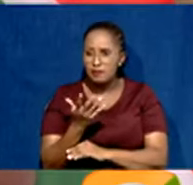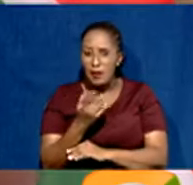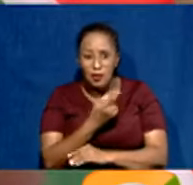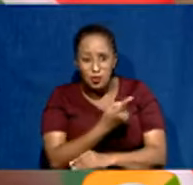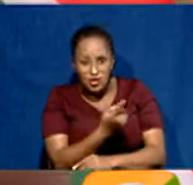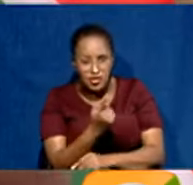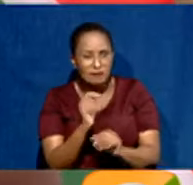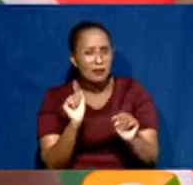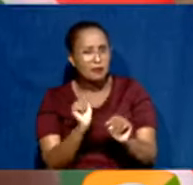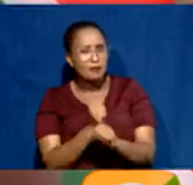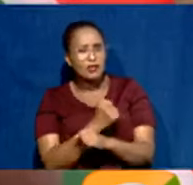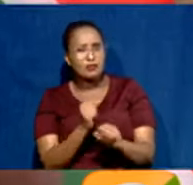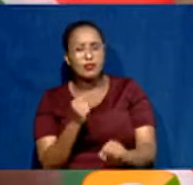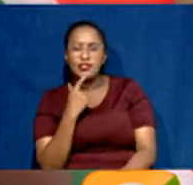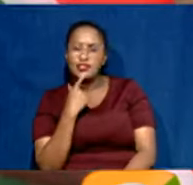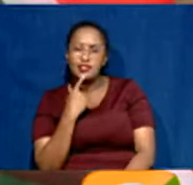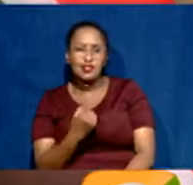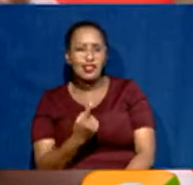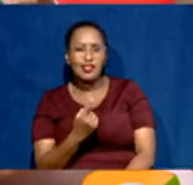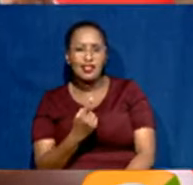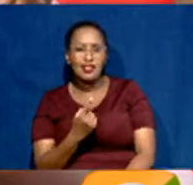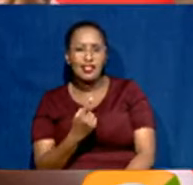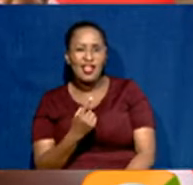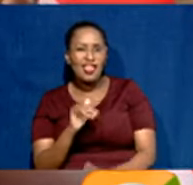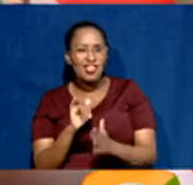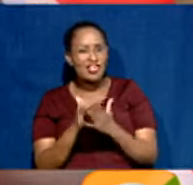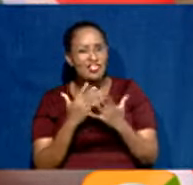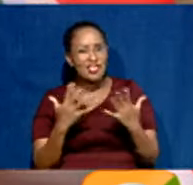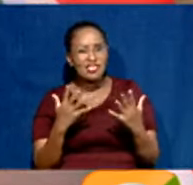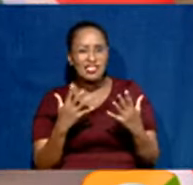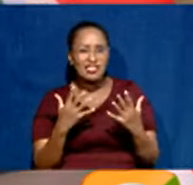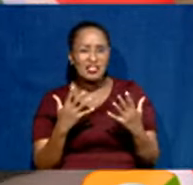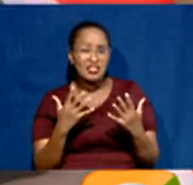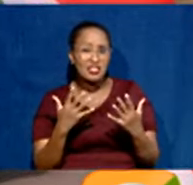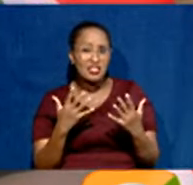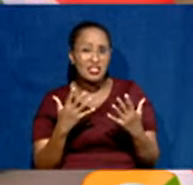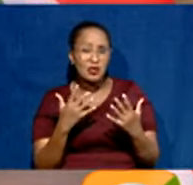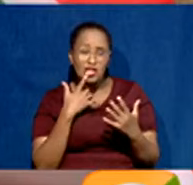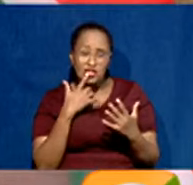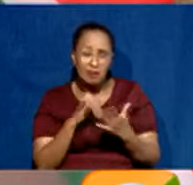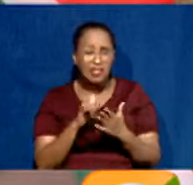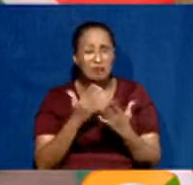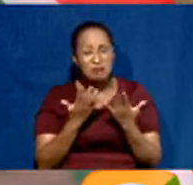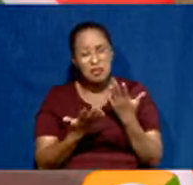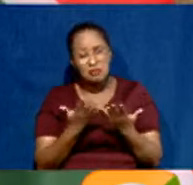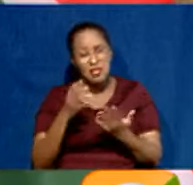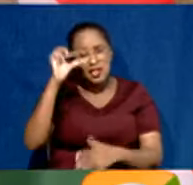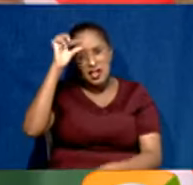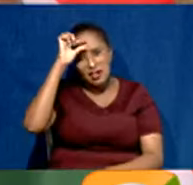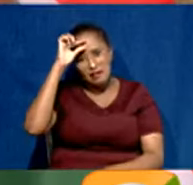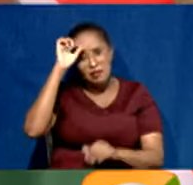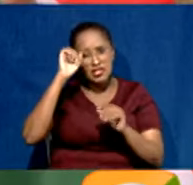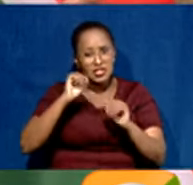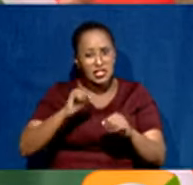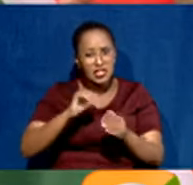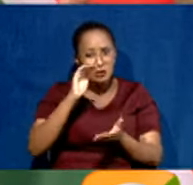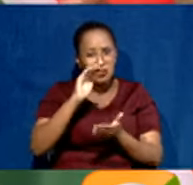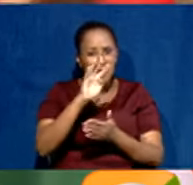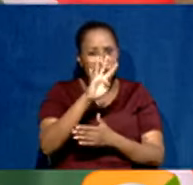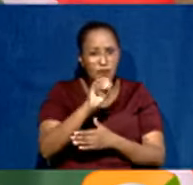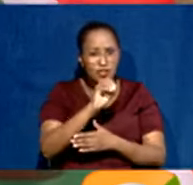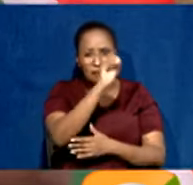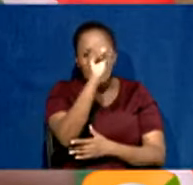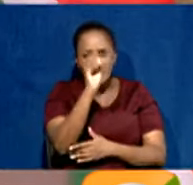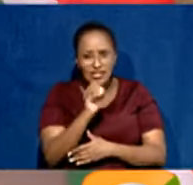you cannot say, it is simplistic for you to say, yes, the government can, 40% of fuel is taxes.